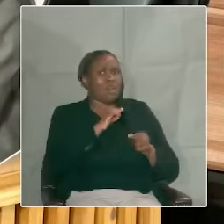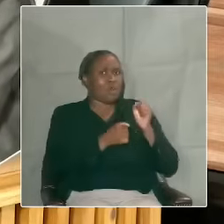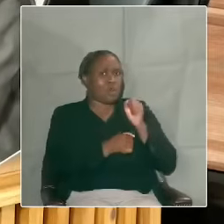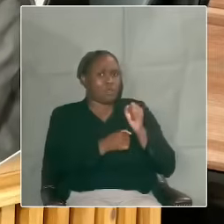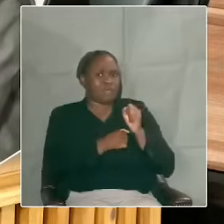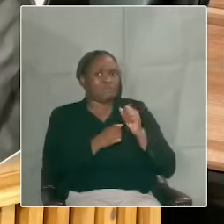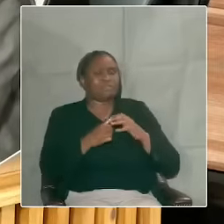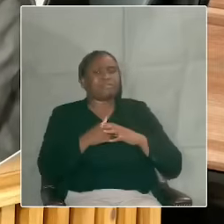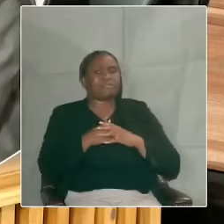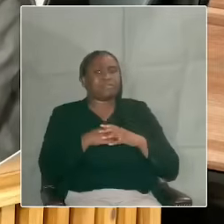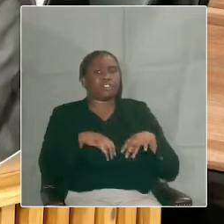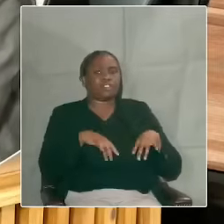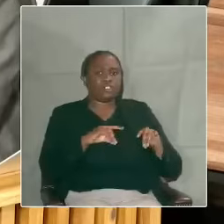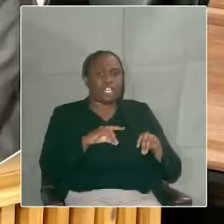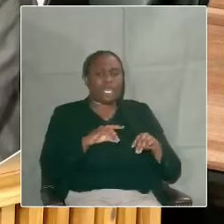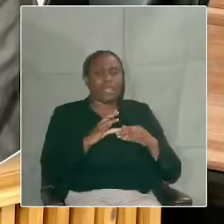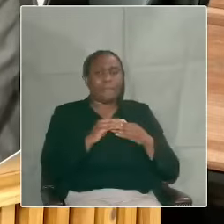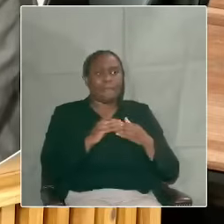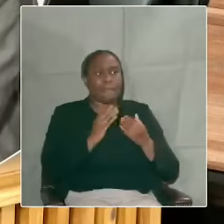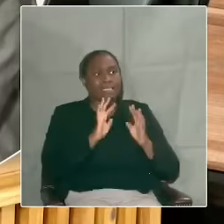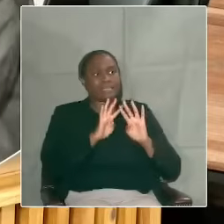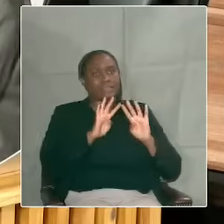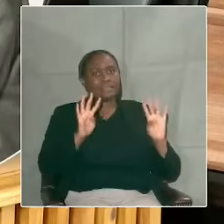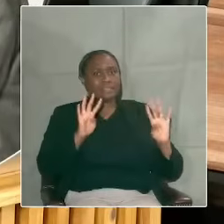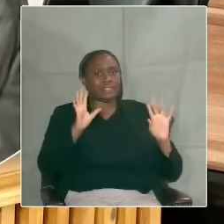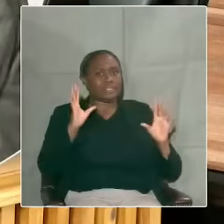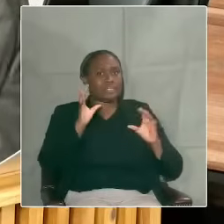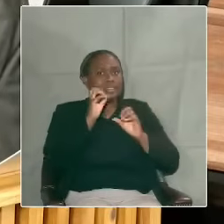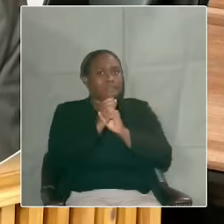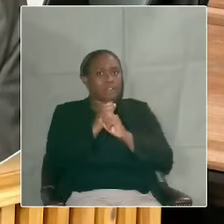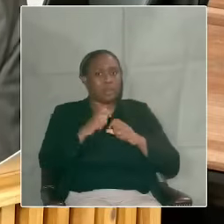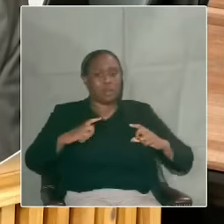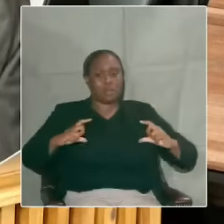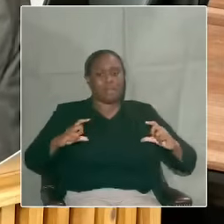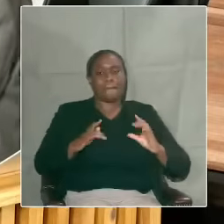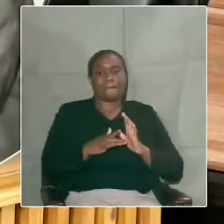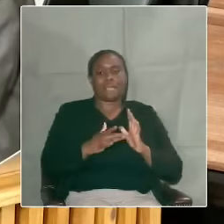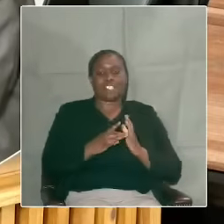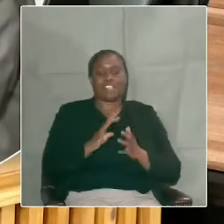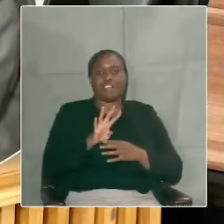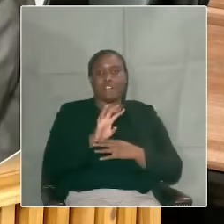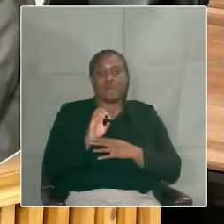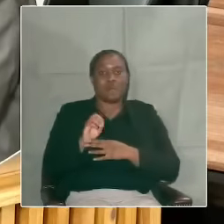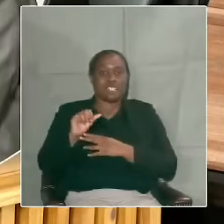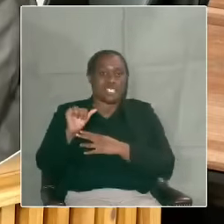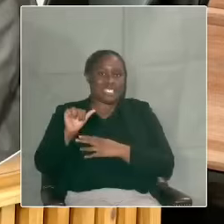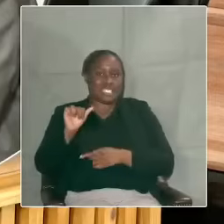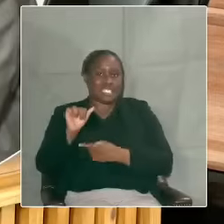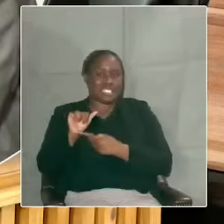Chair and members of the Commission, with the conclusion on page 406,